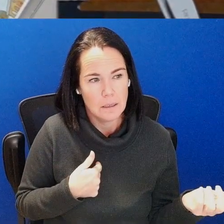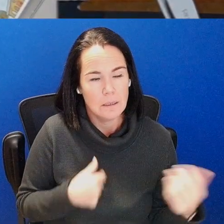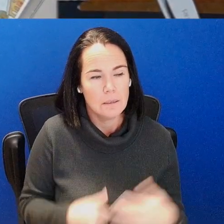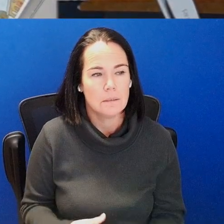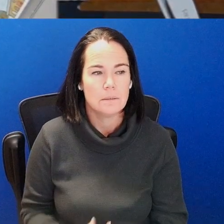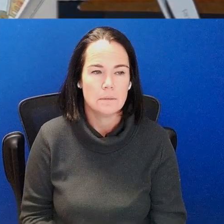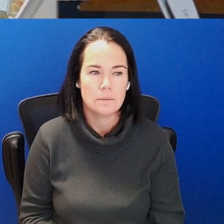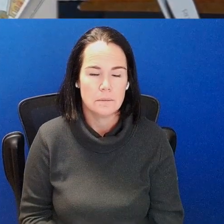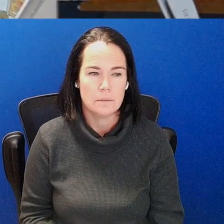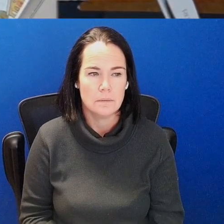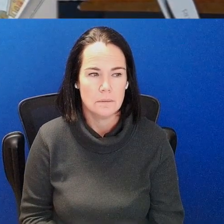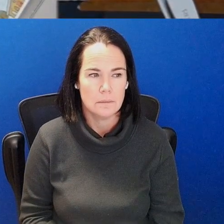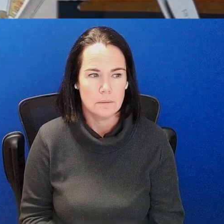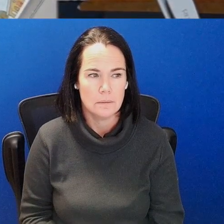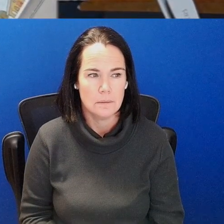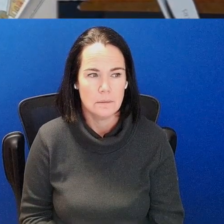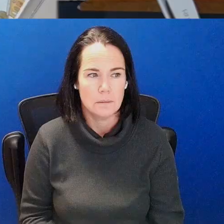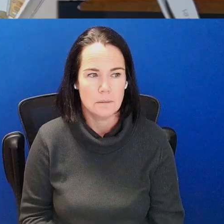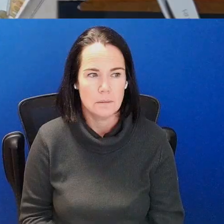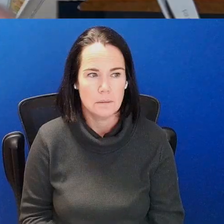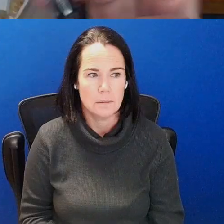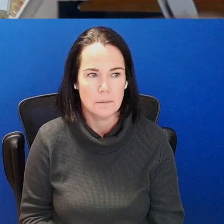But